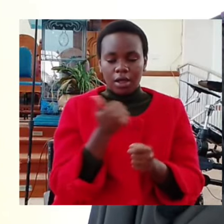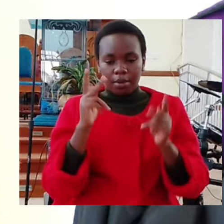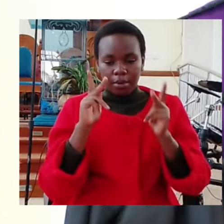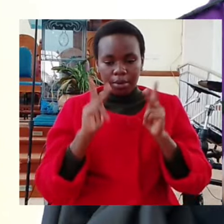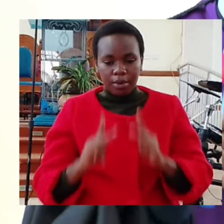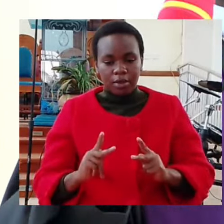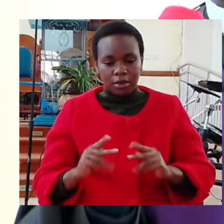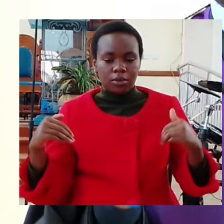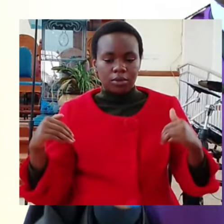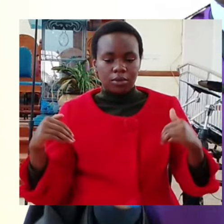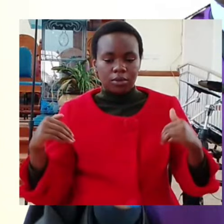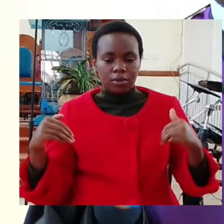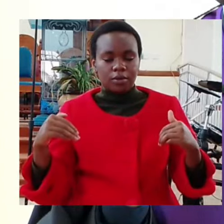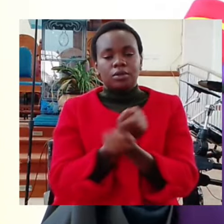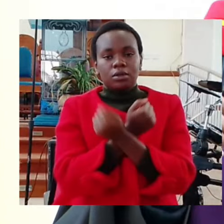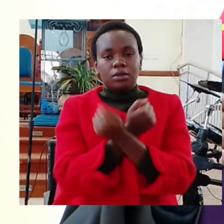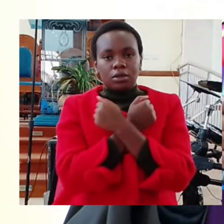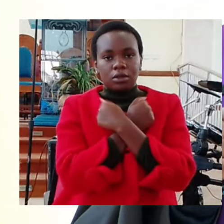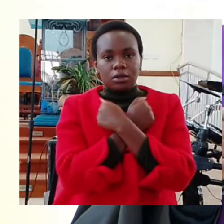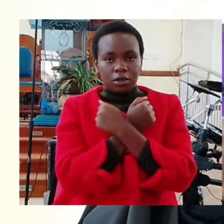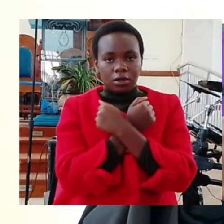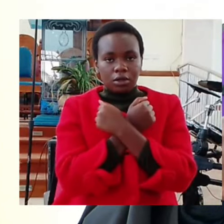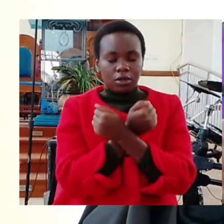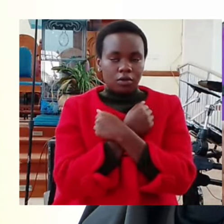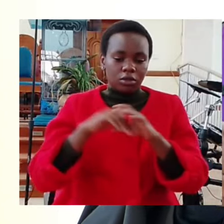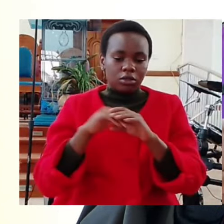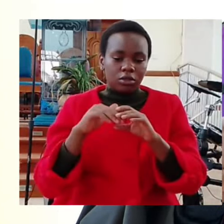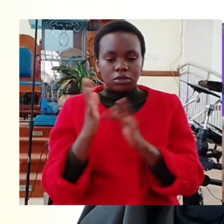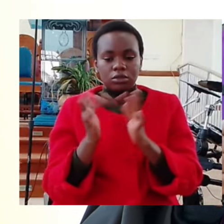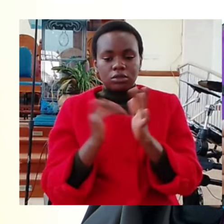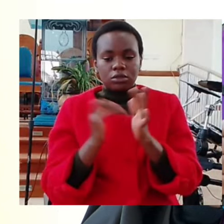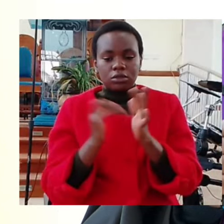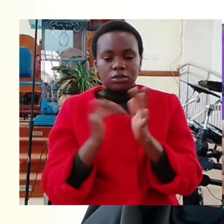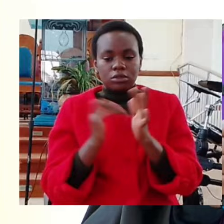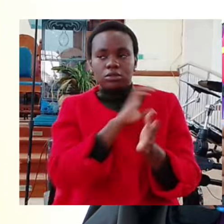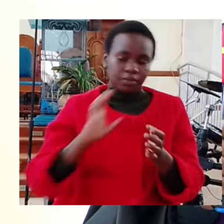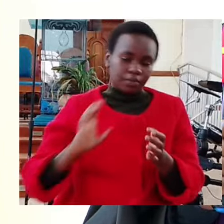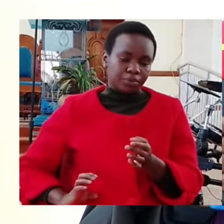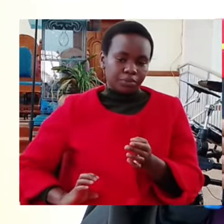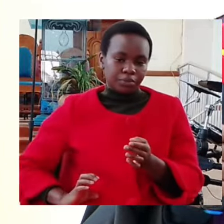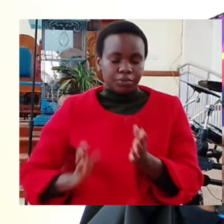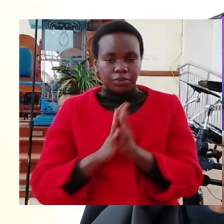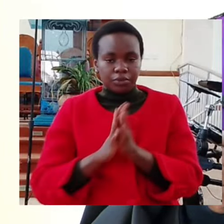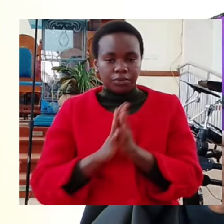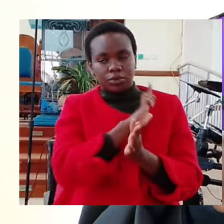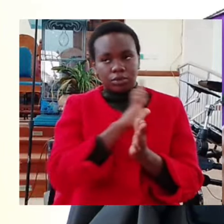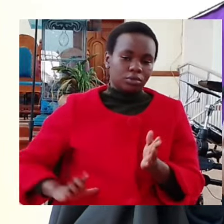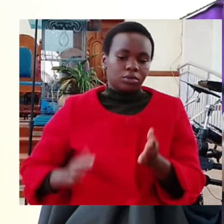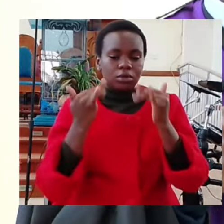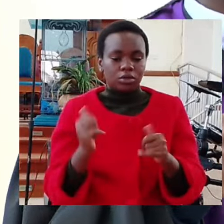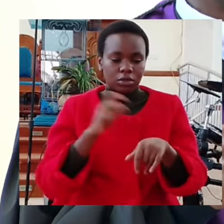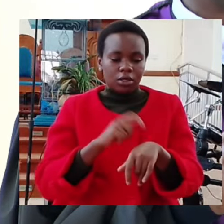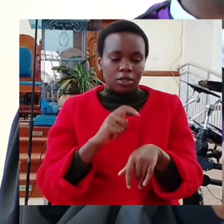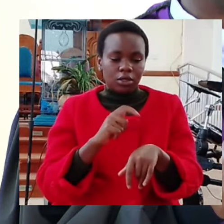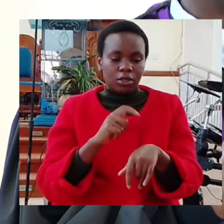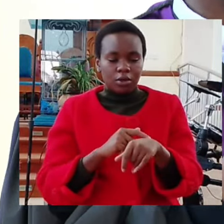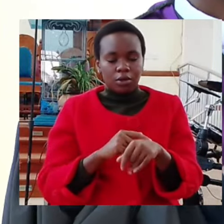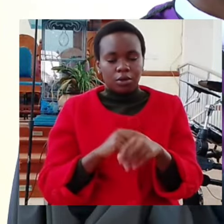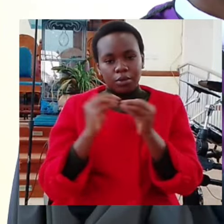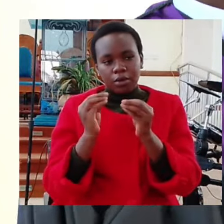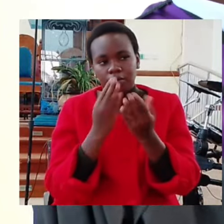kingitutigithania na wendani wa ngai uri ore theini wa Jesu mwathani agocho na kwoguo hindi ri okuona murata